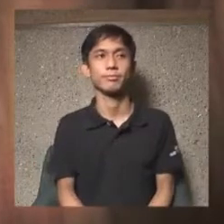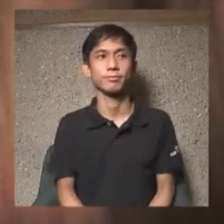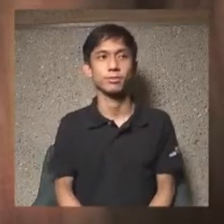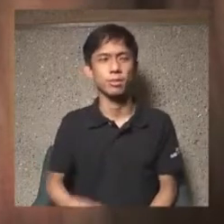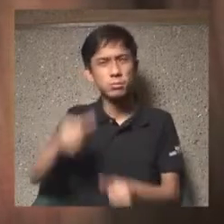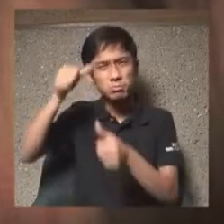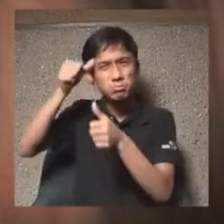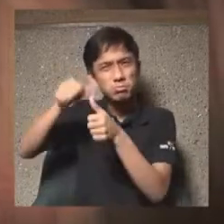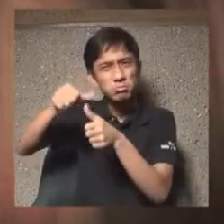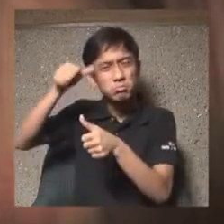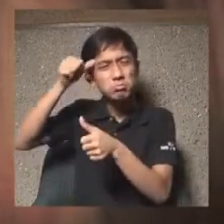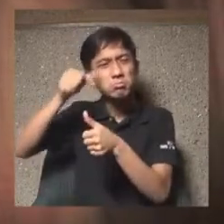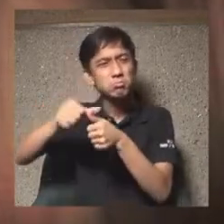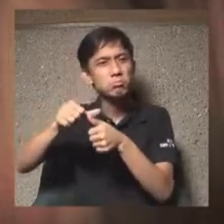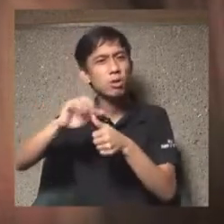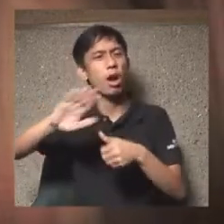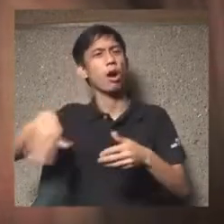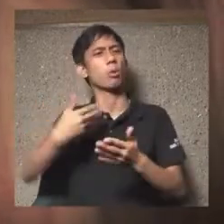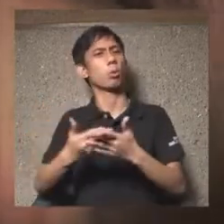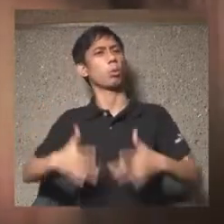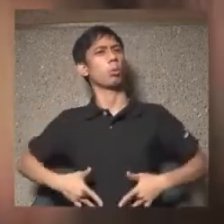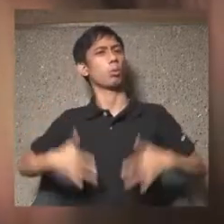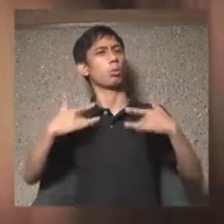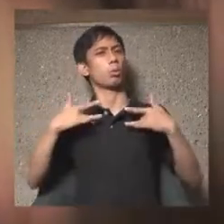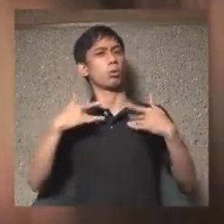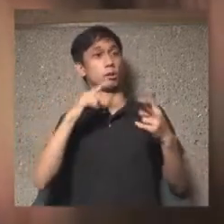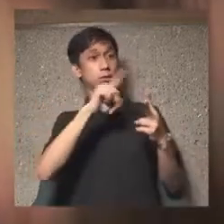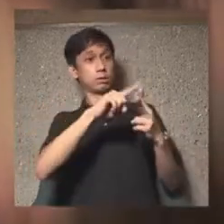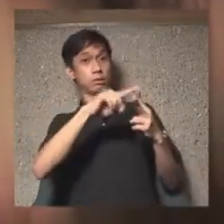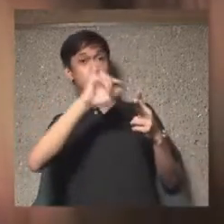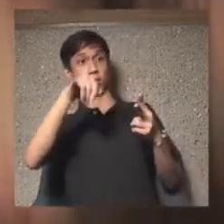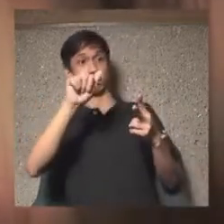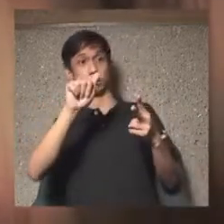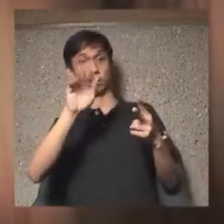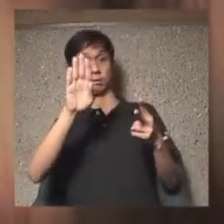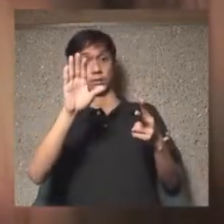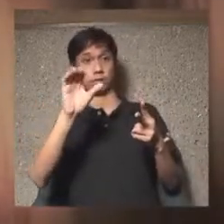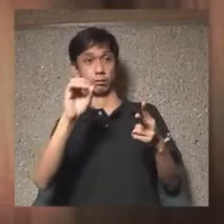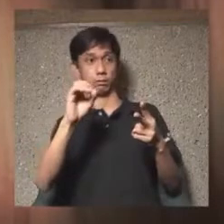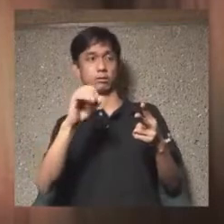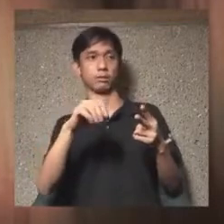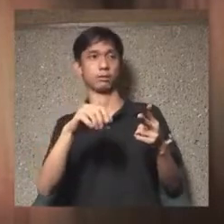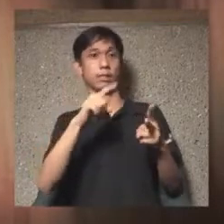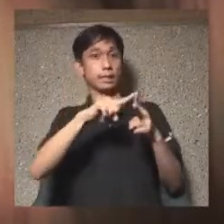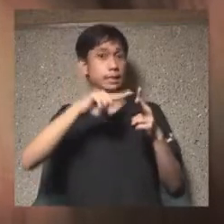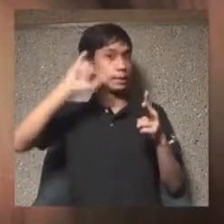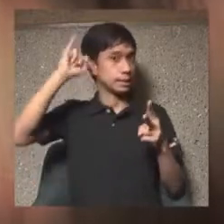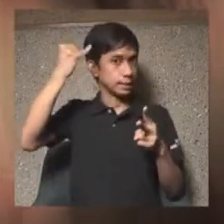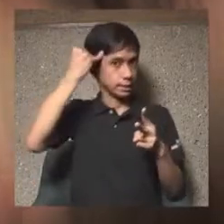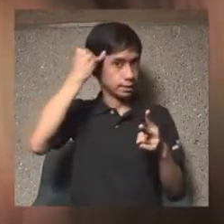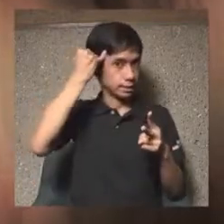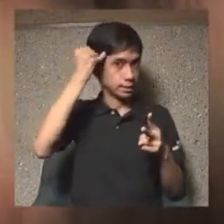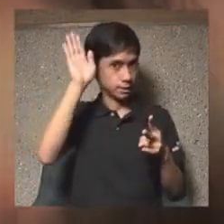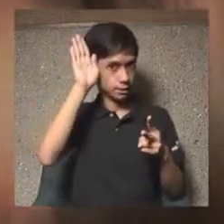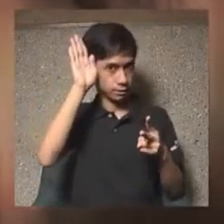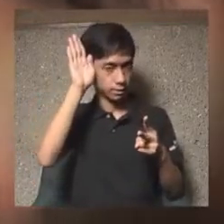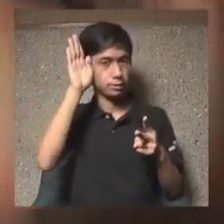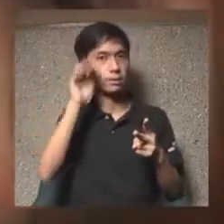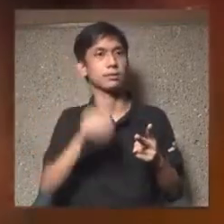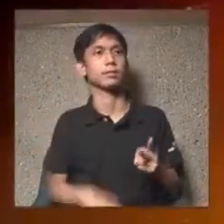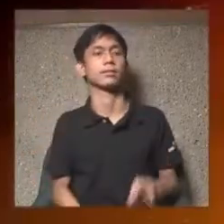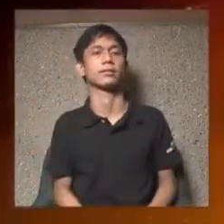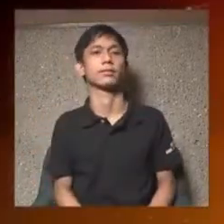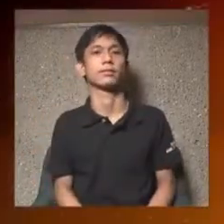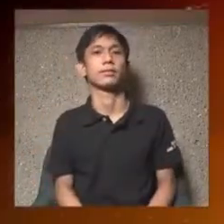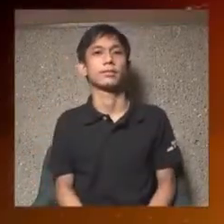Jacob, he was wrestling for a blessing. And what a hard life it would be if you're